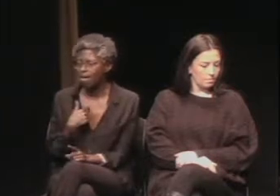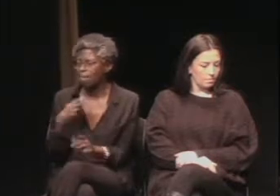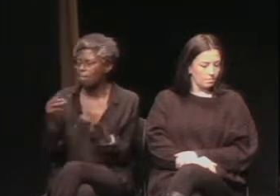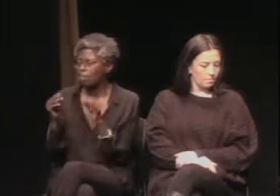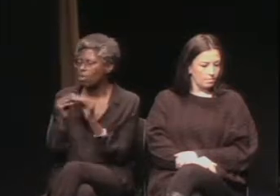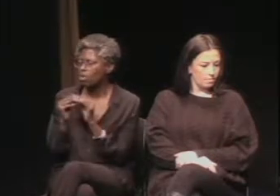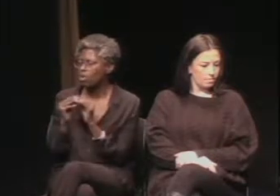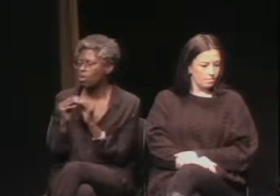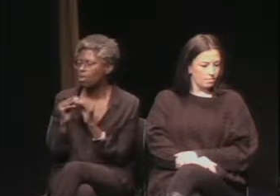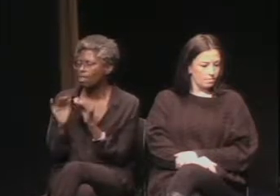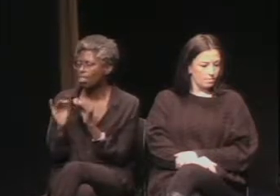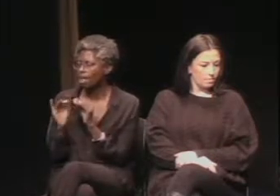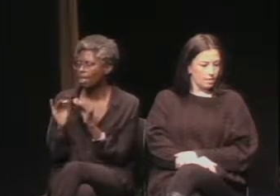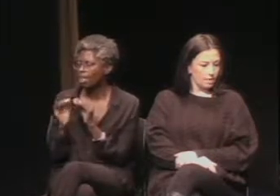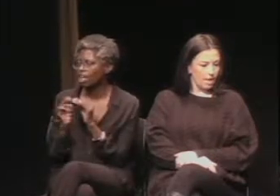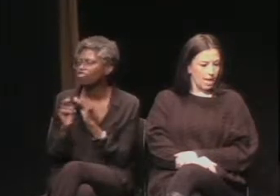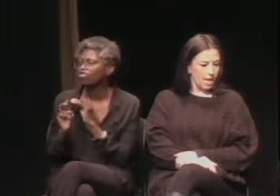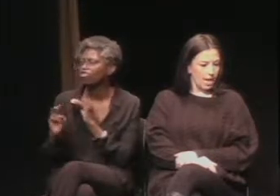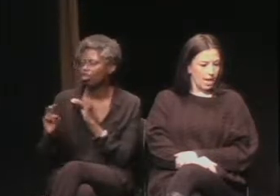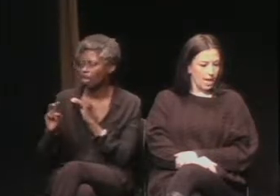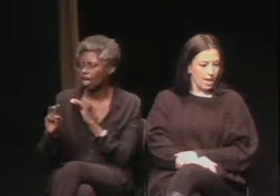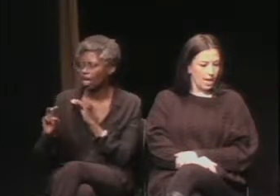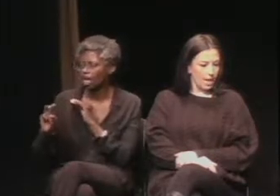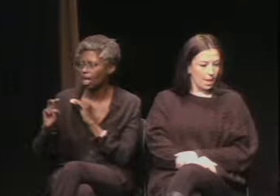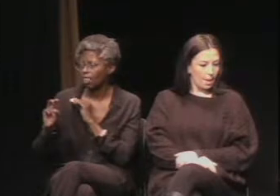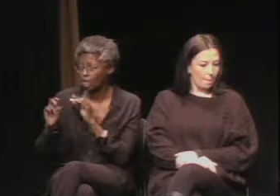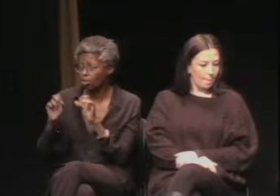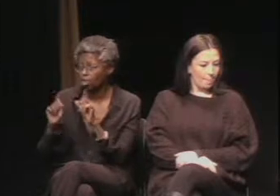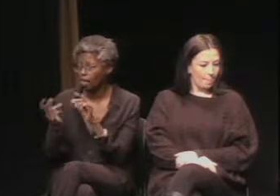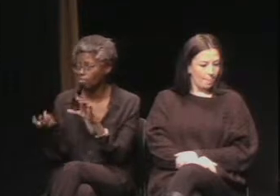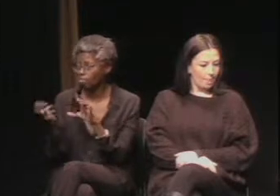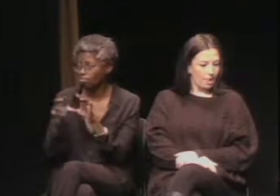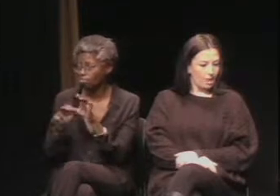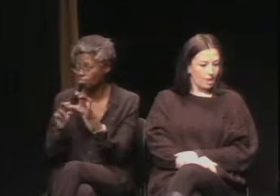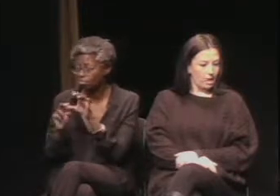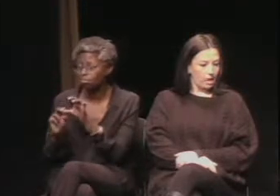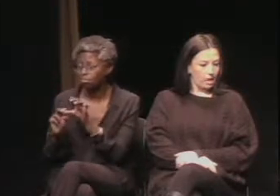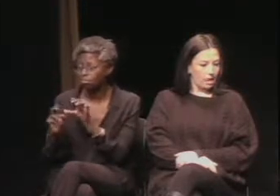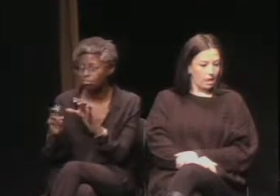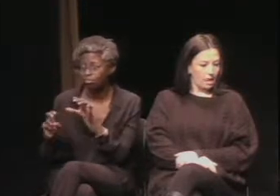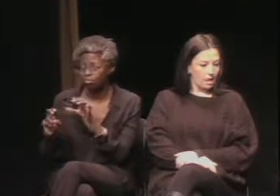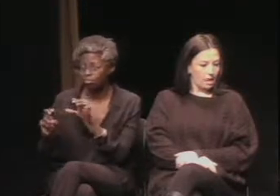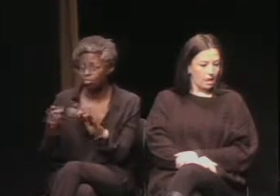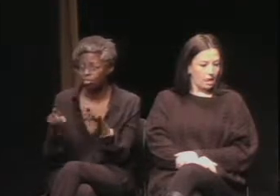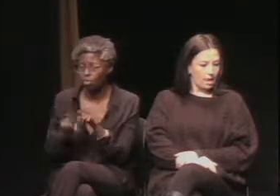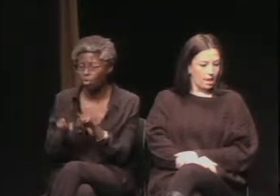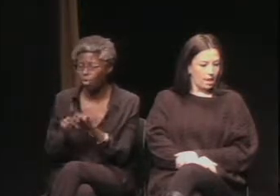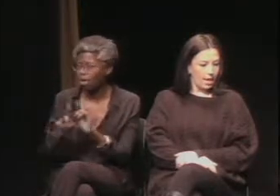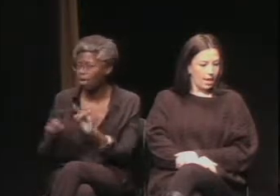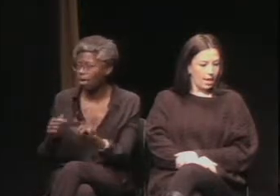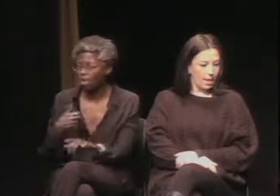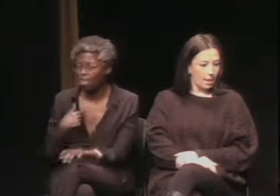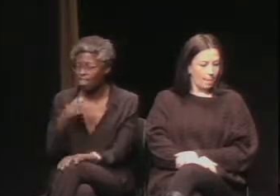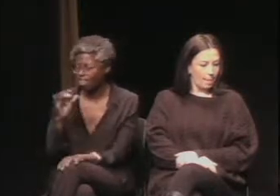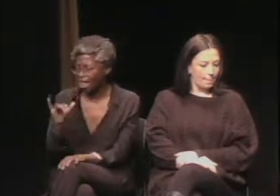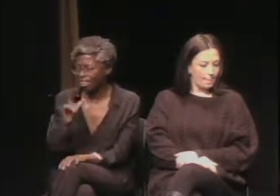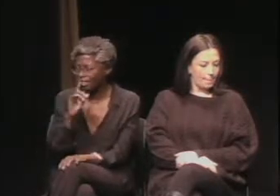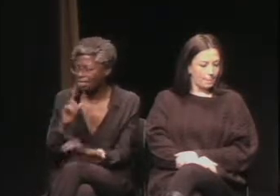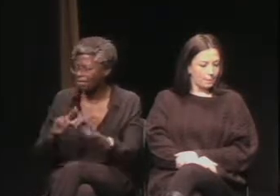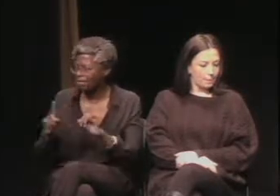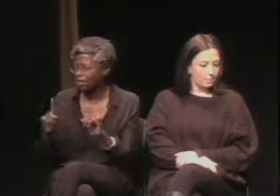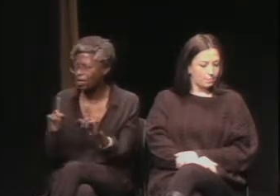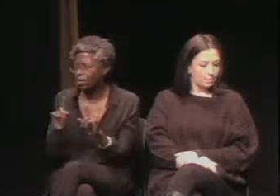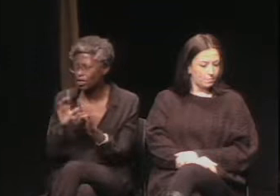as more like a journey that you can take along with me, right? And so that, you know, we have very different circumstances in